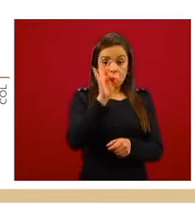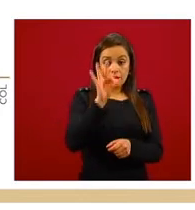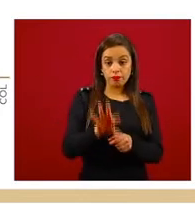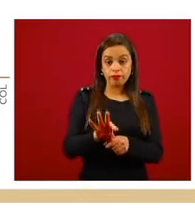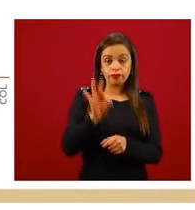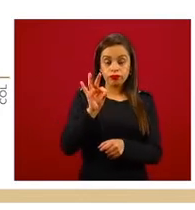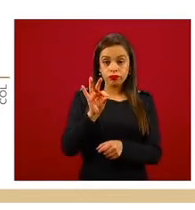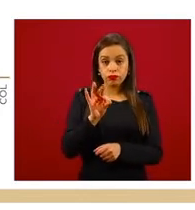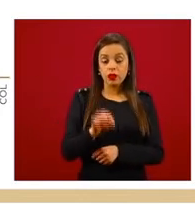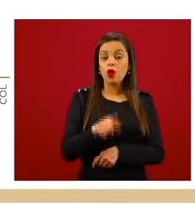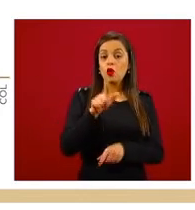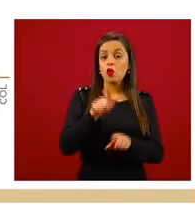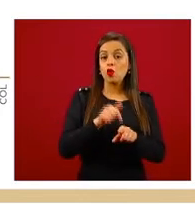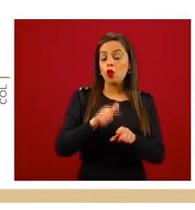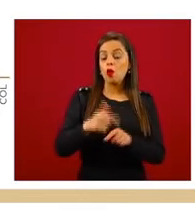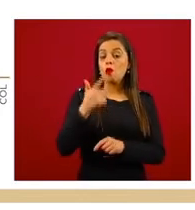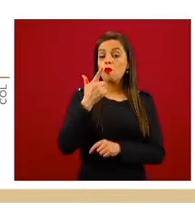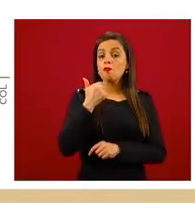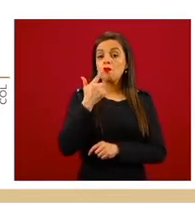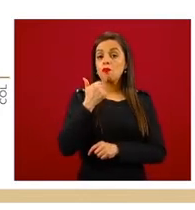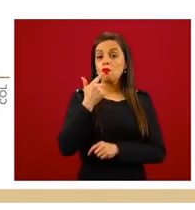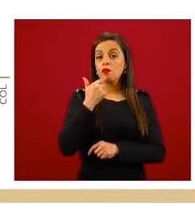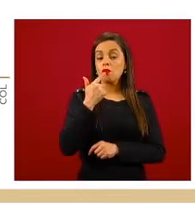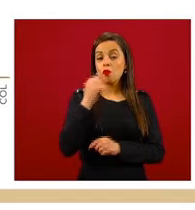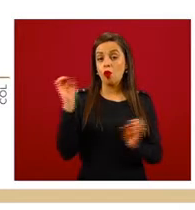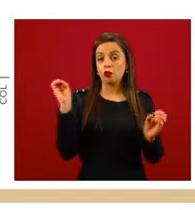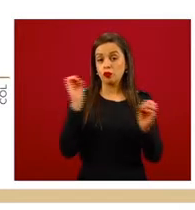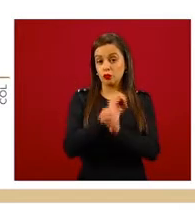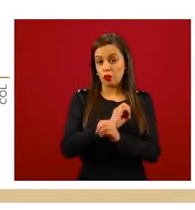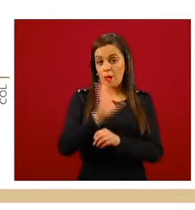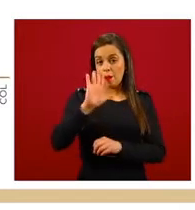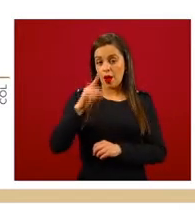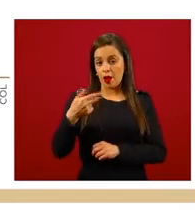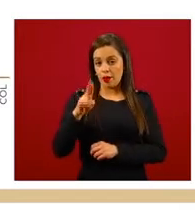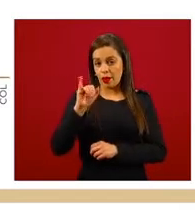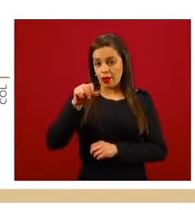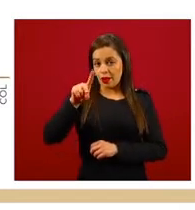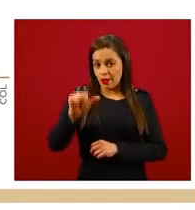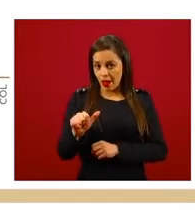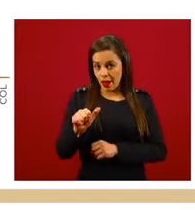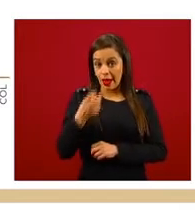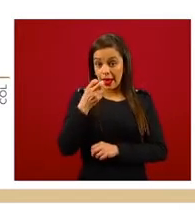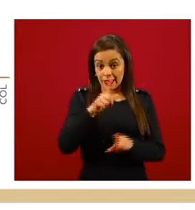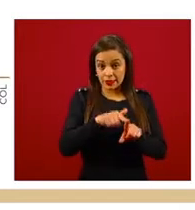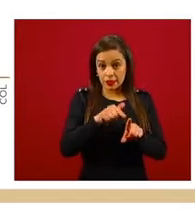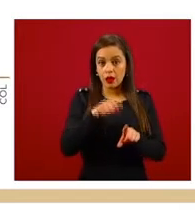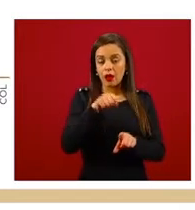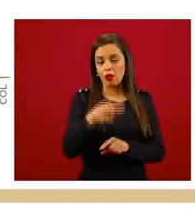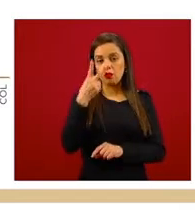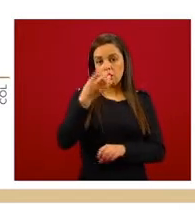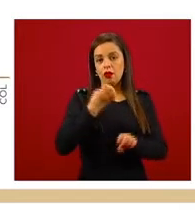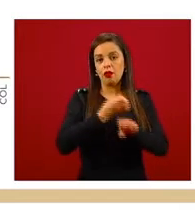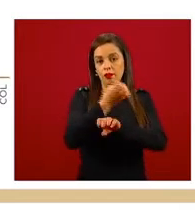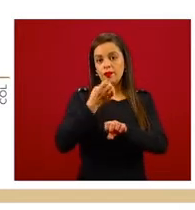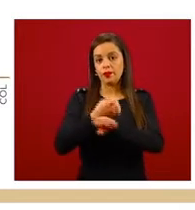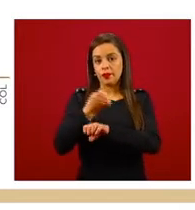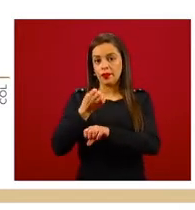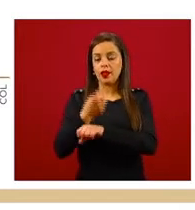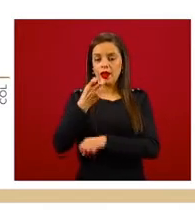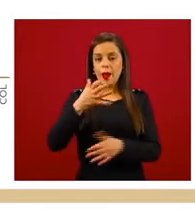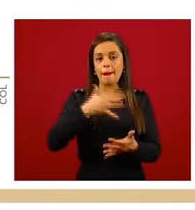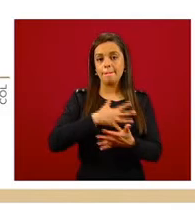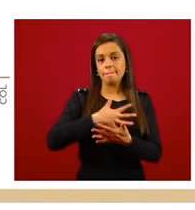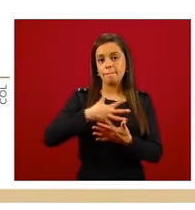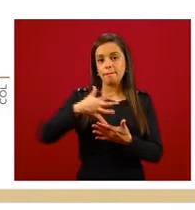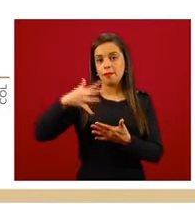groups, color rojo but if we only oscuro, focus on the así red mundo, color, the dark red podemos ver color, que también son las you can appreciate that they are